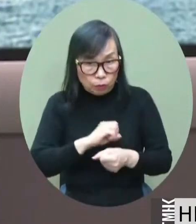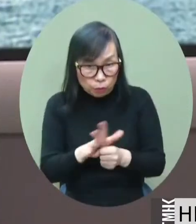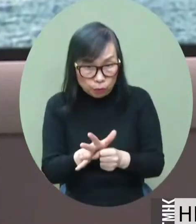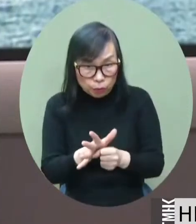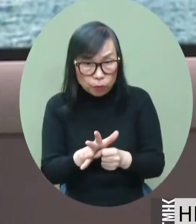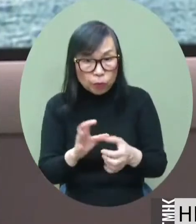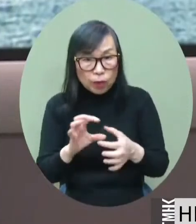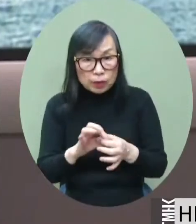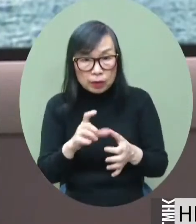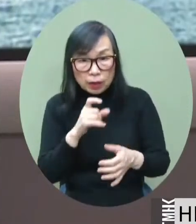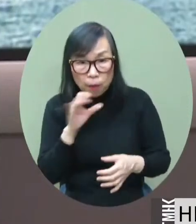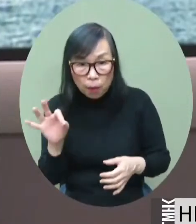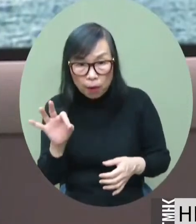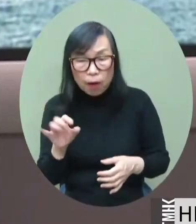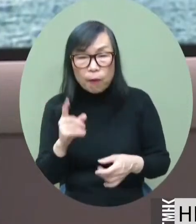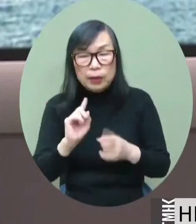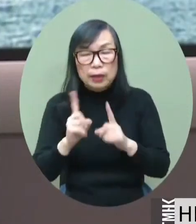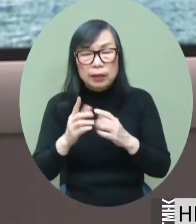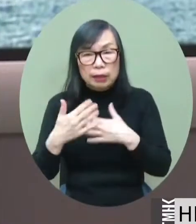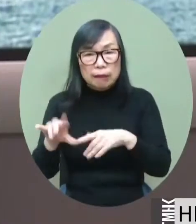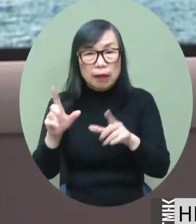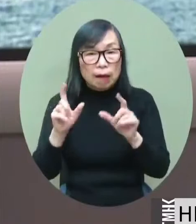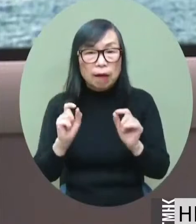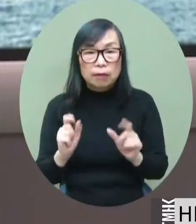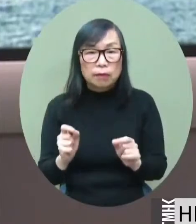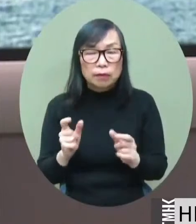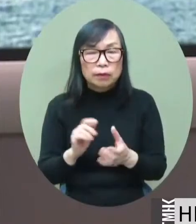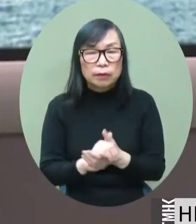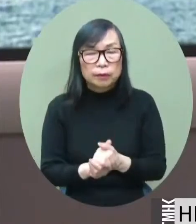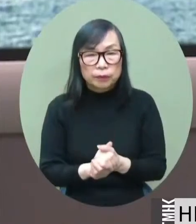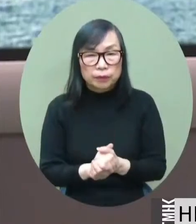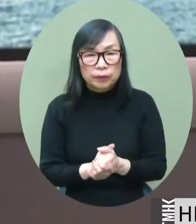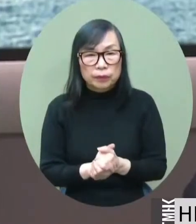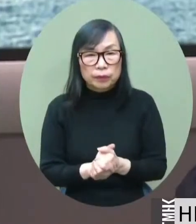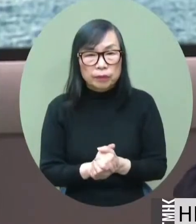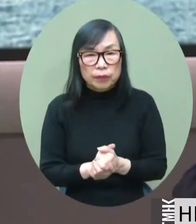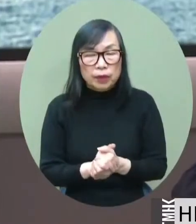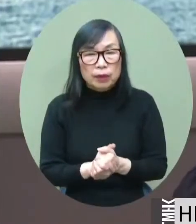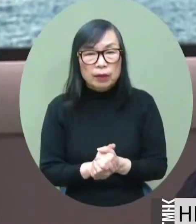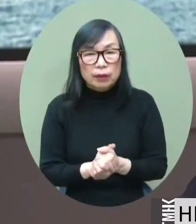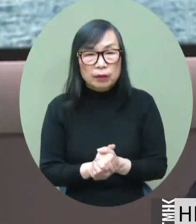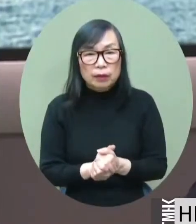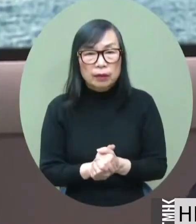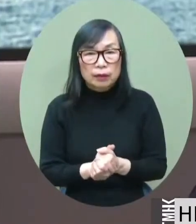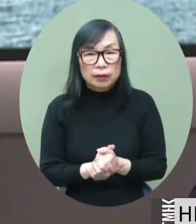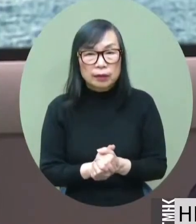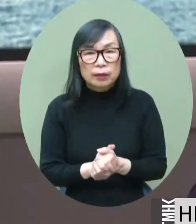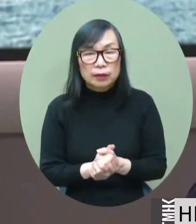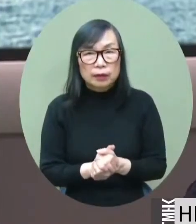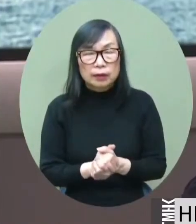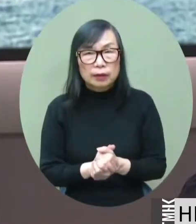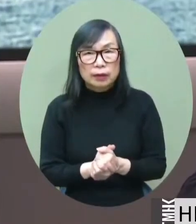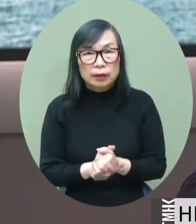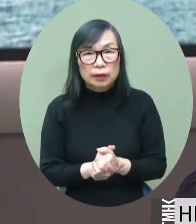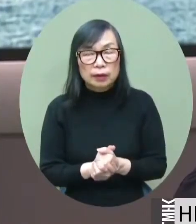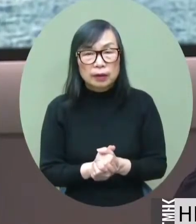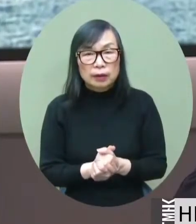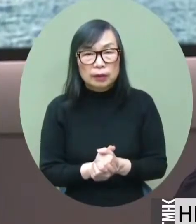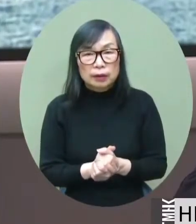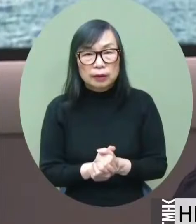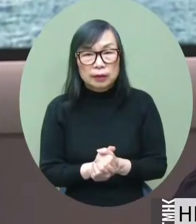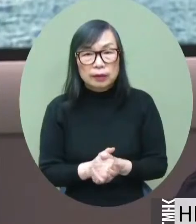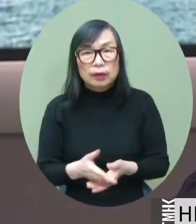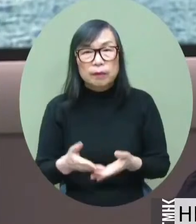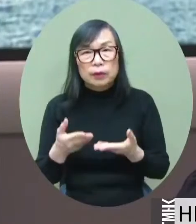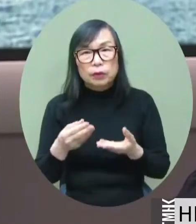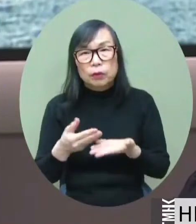of course, is yet unknown. Whether it was due to COVID or some other reasons, we don't know. So this case has